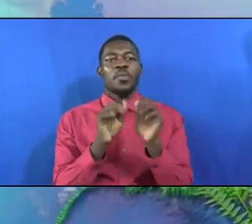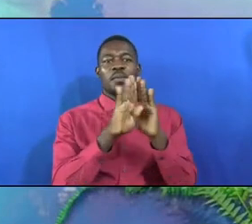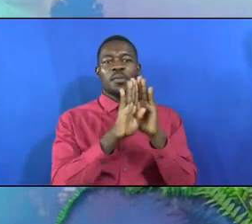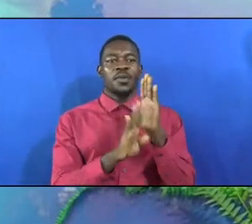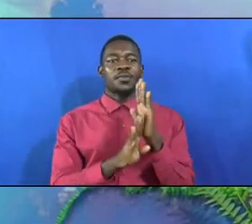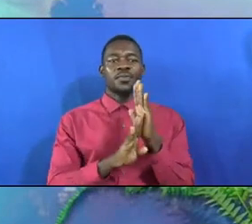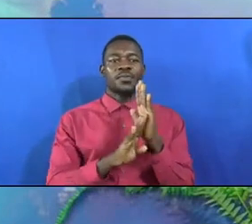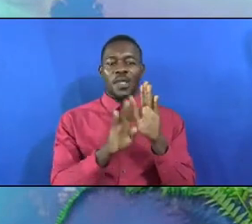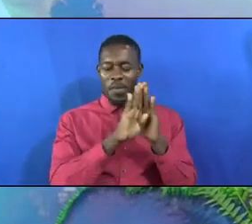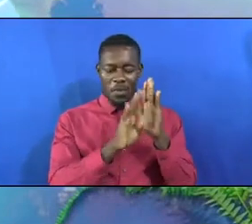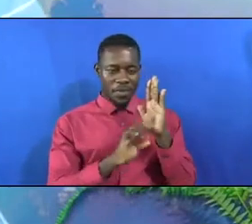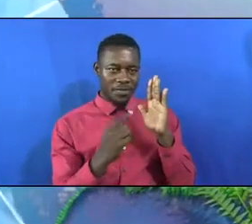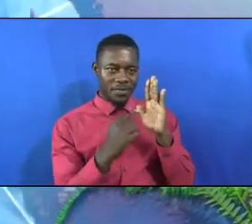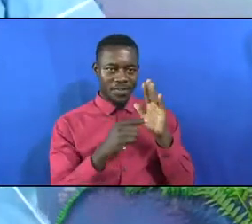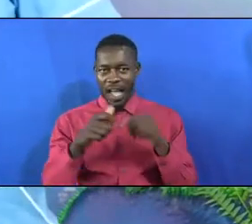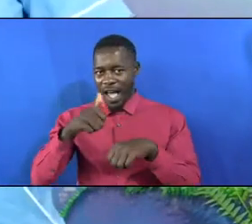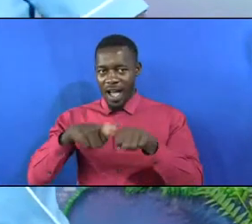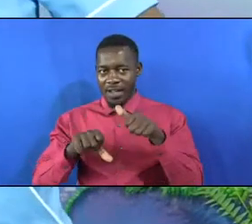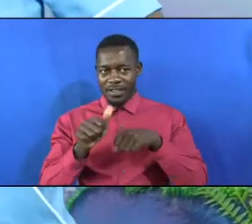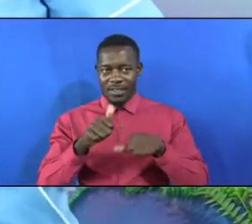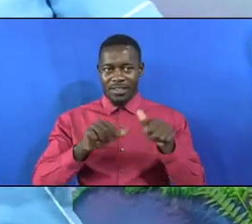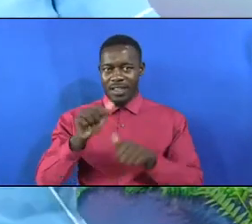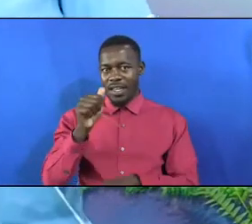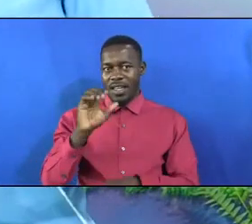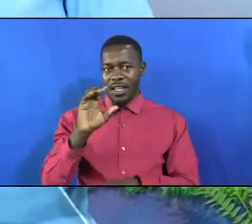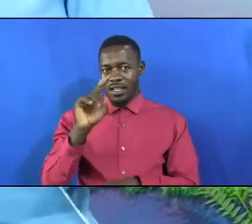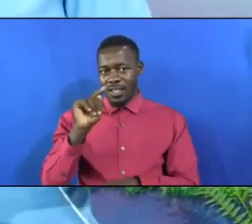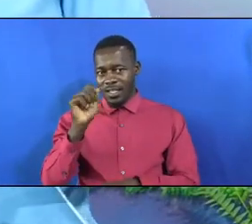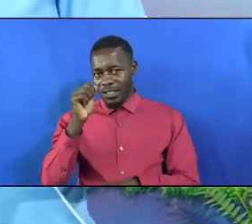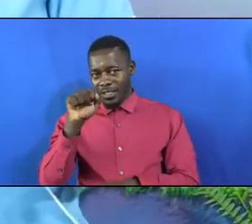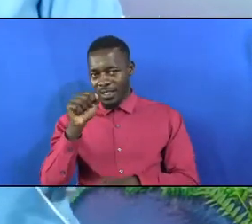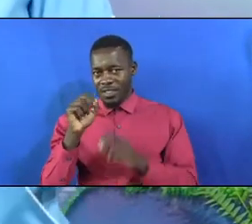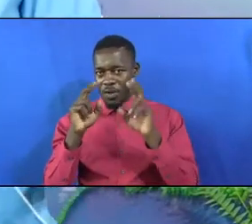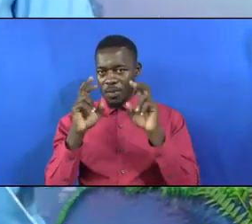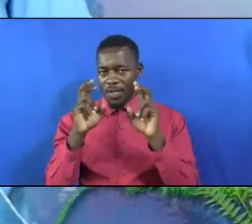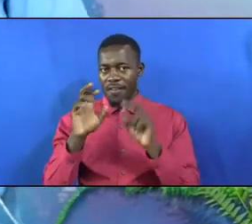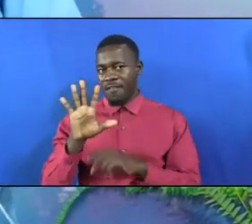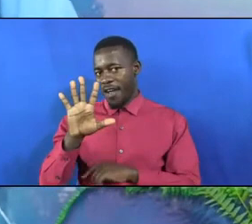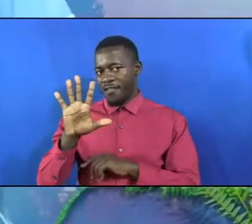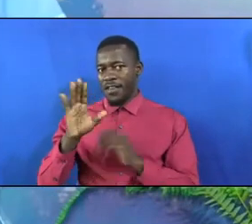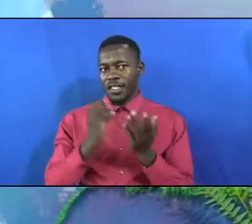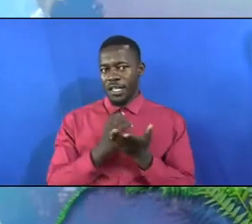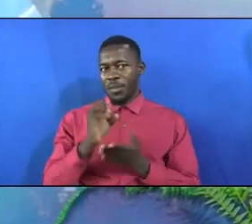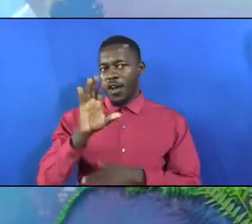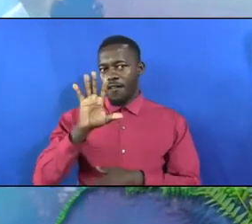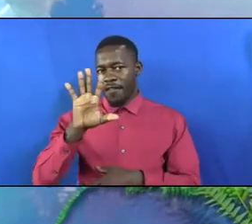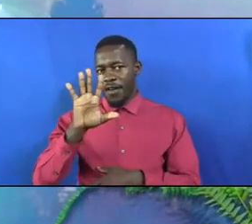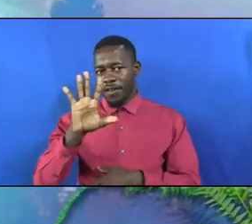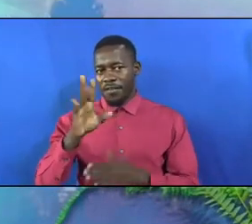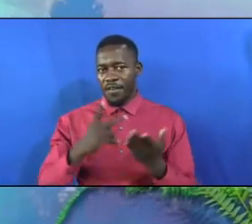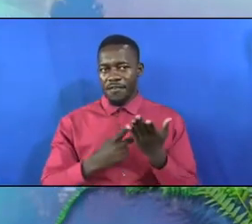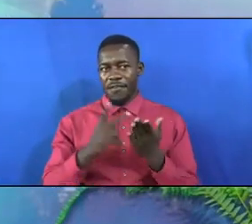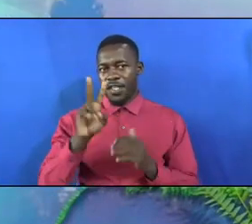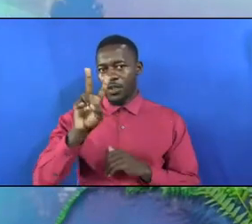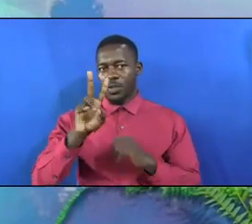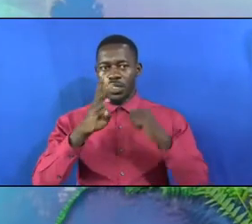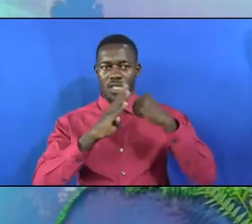of Acts, our key text is coming from the book of Acts, chapter 5 and verse